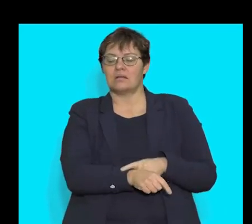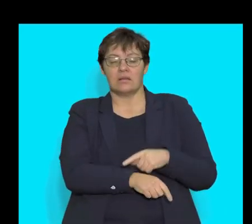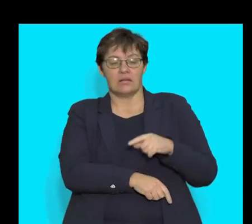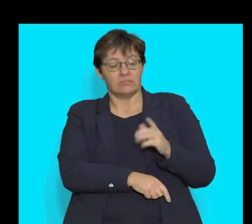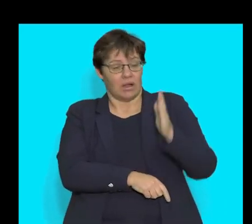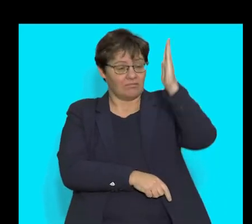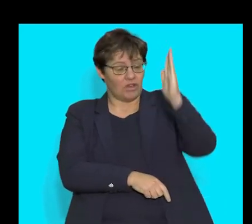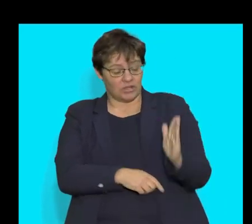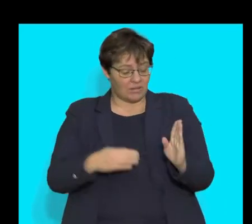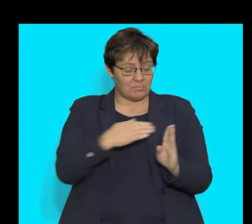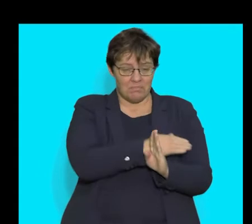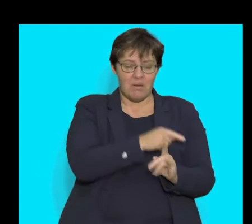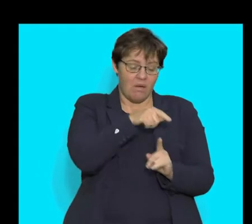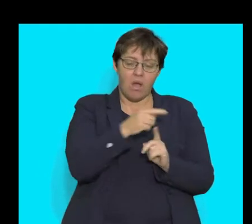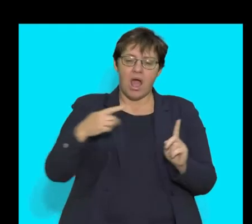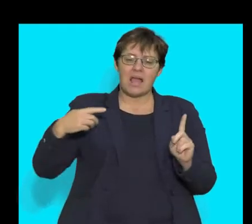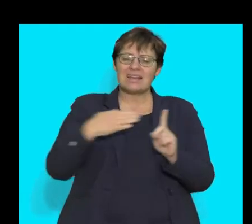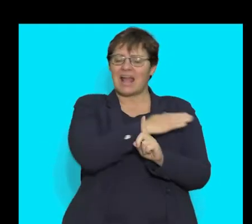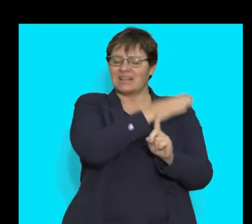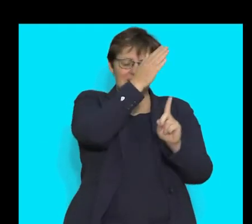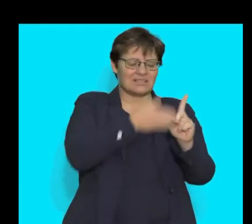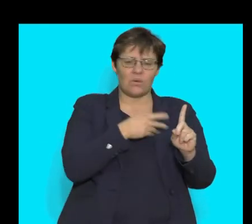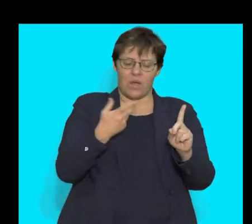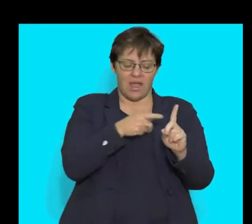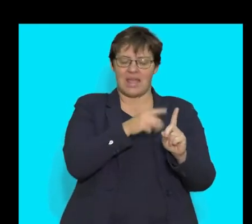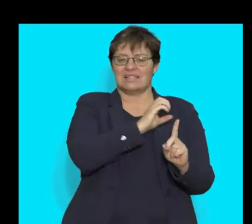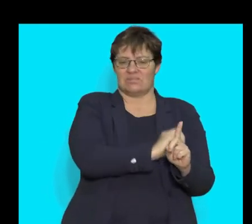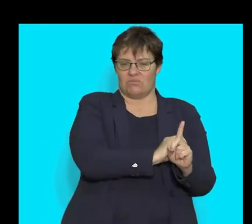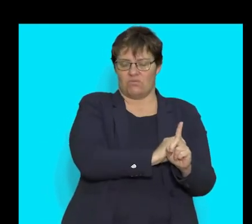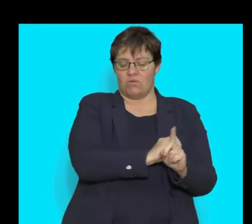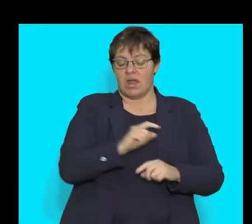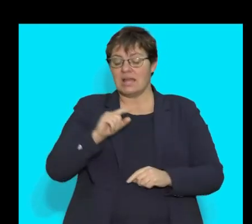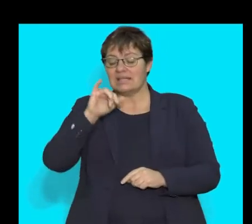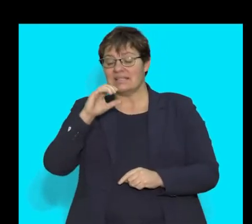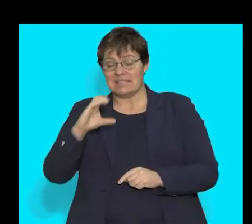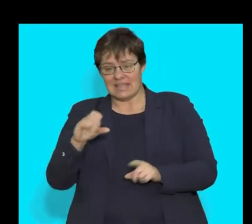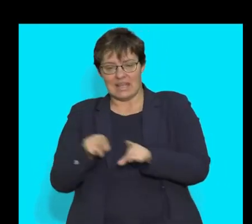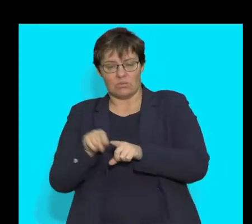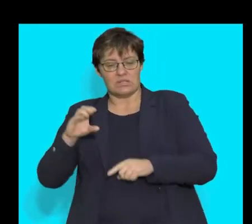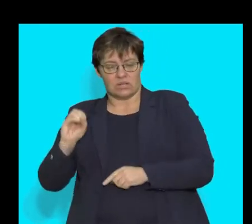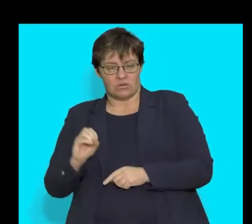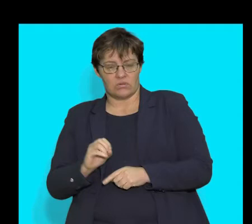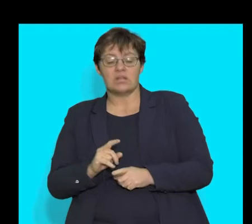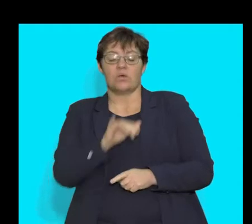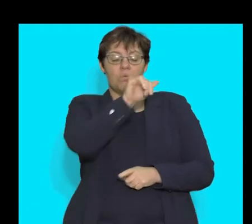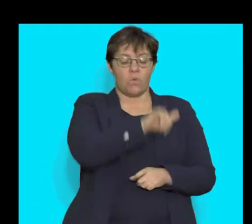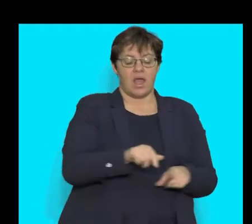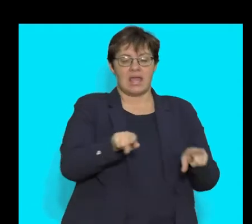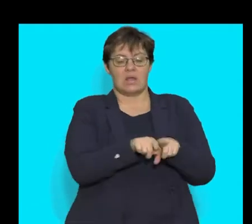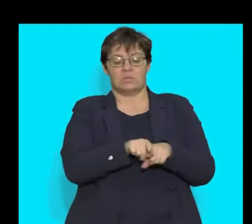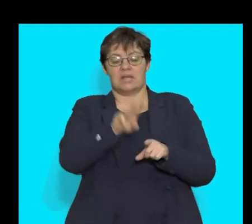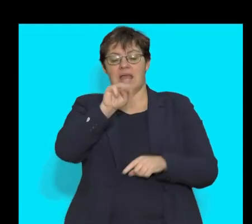vertical intercept. It's equal to 0. So when c is equal to 0, we've got y equals